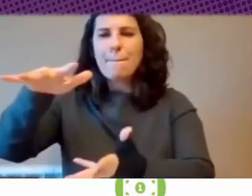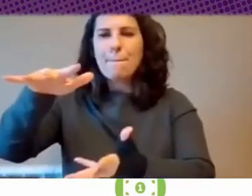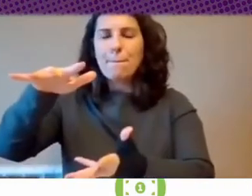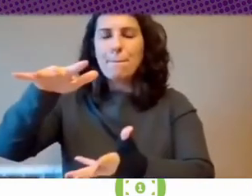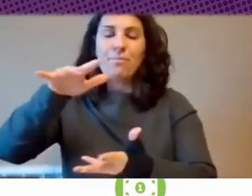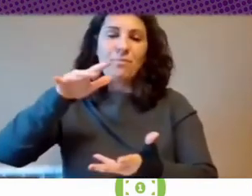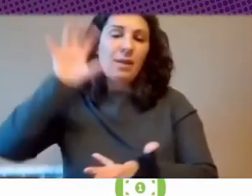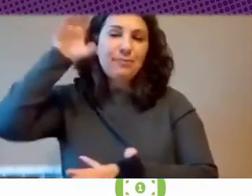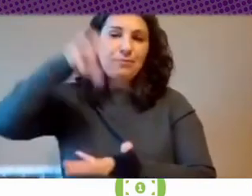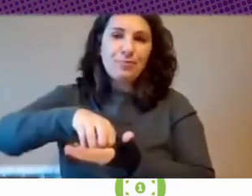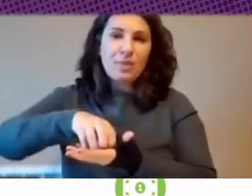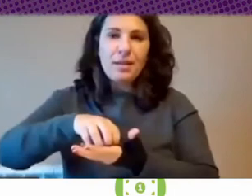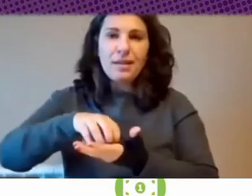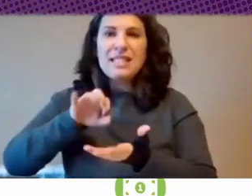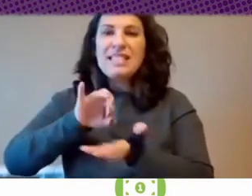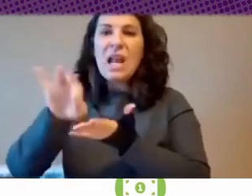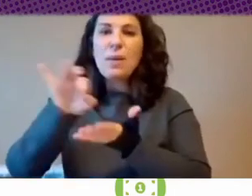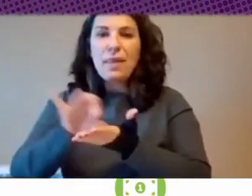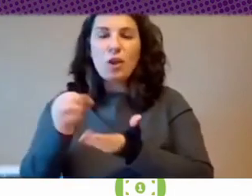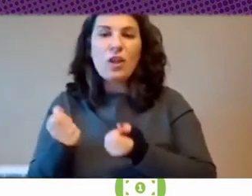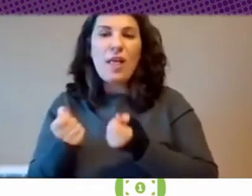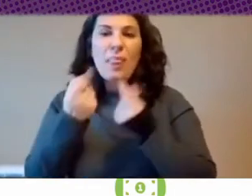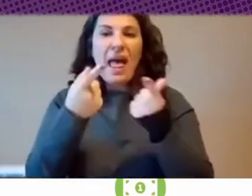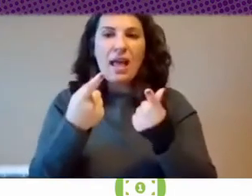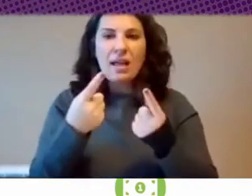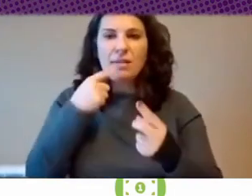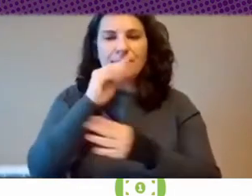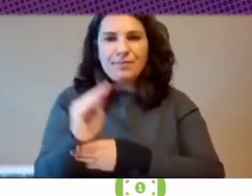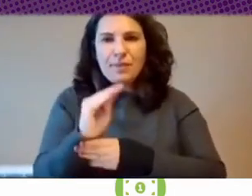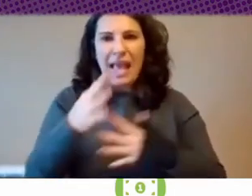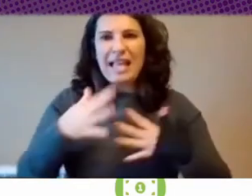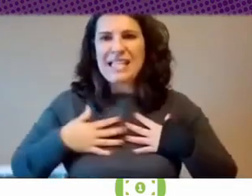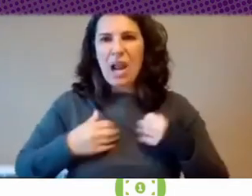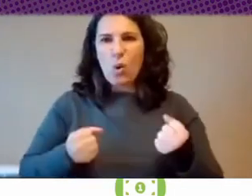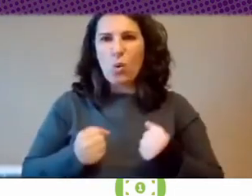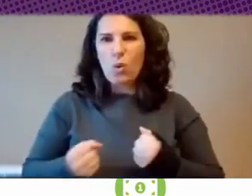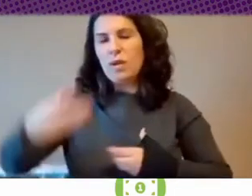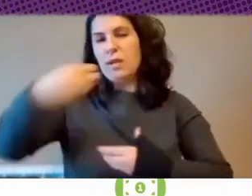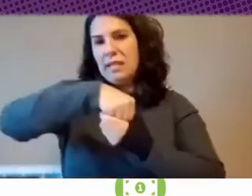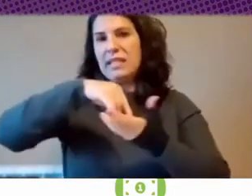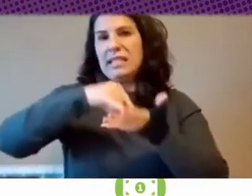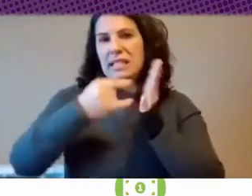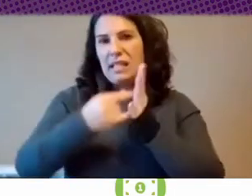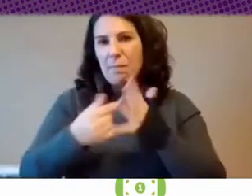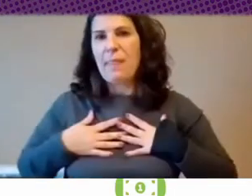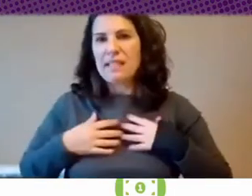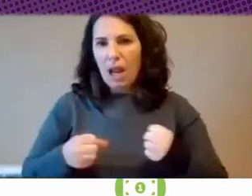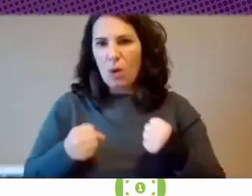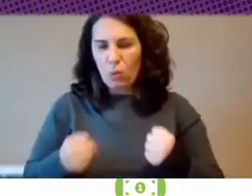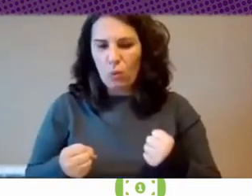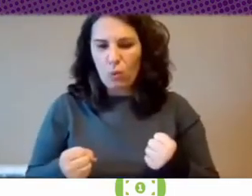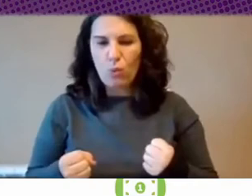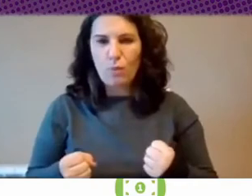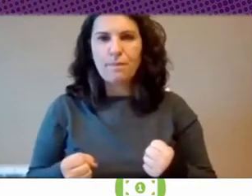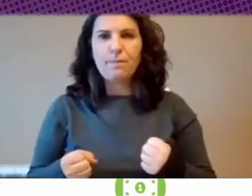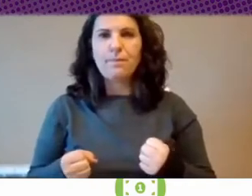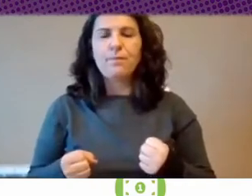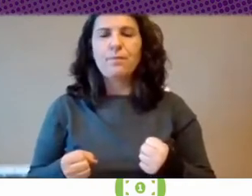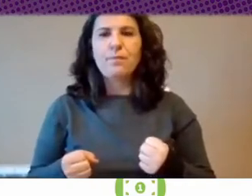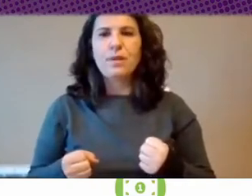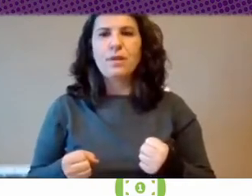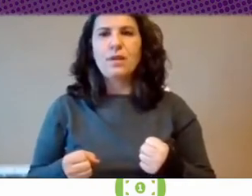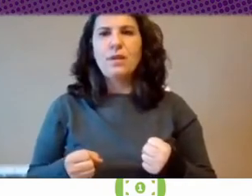health system integrator that brings together the provider, the private providers of healthcare and